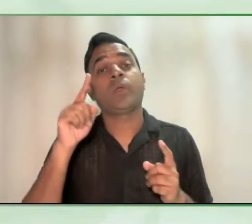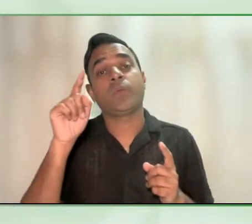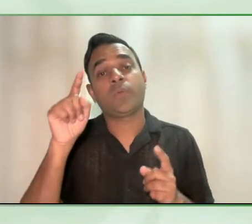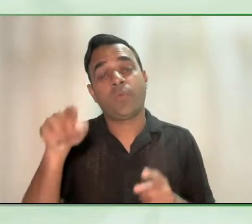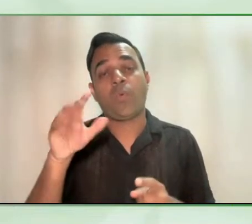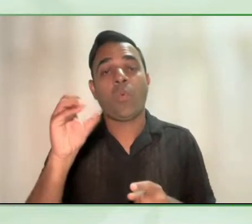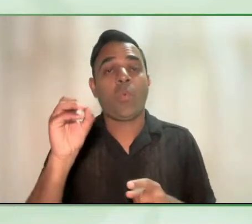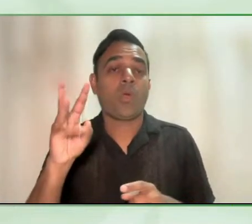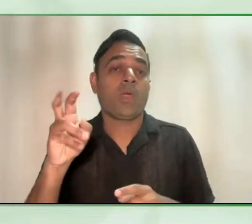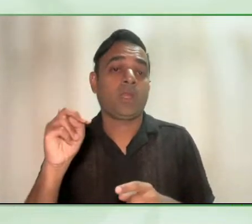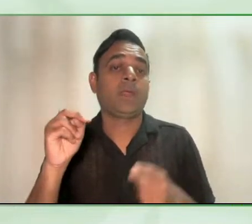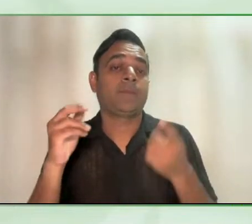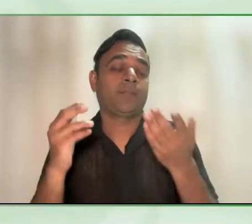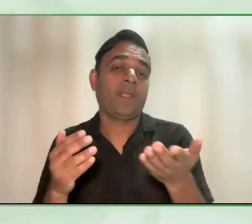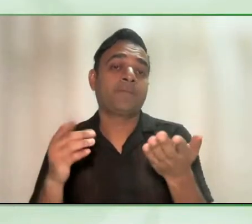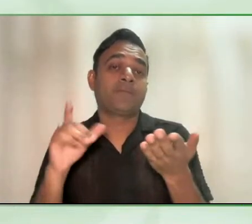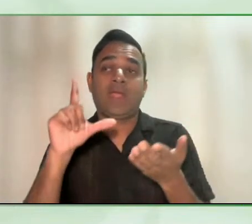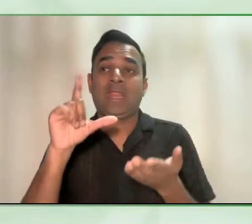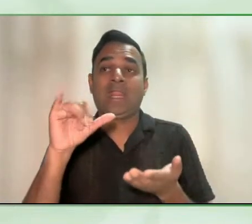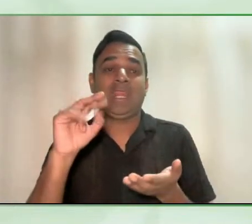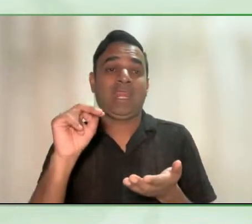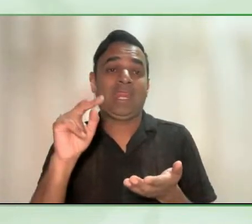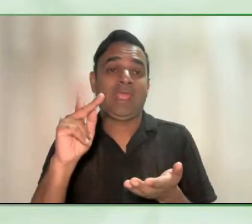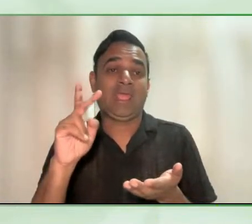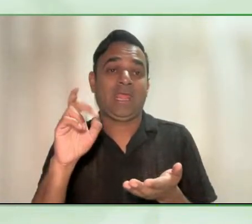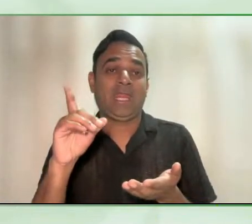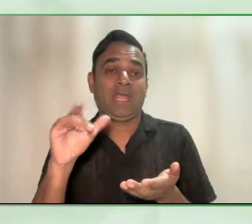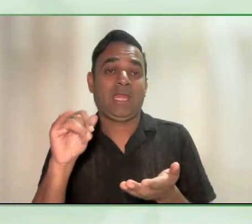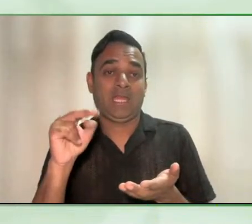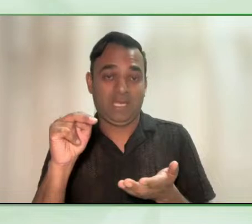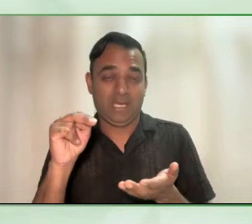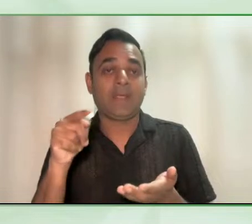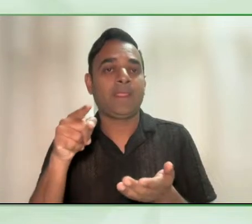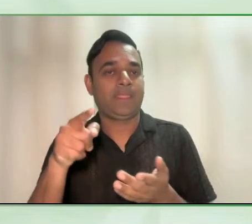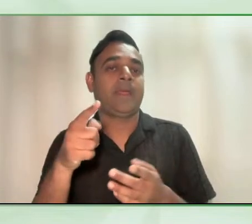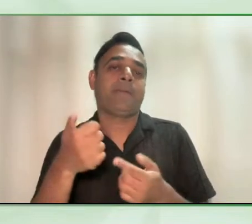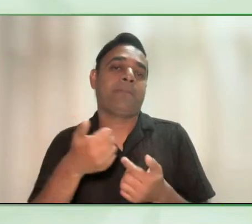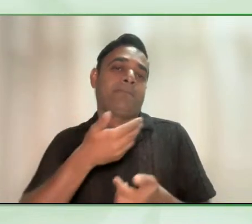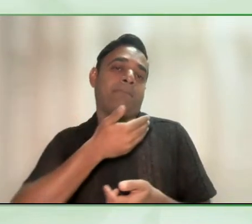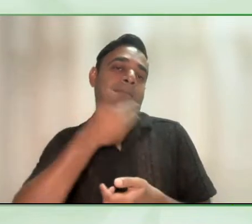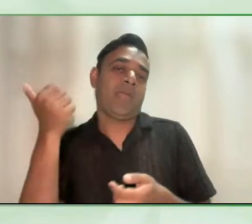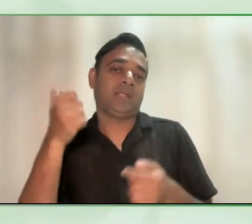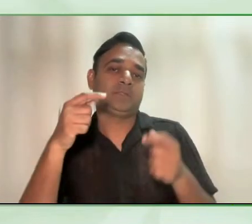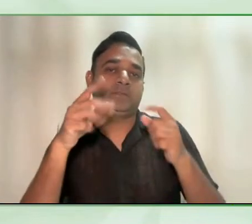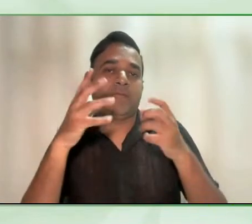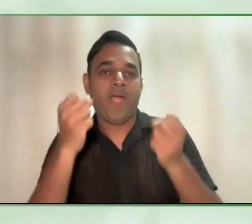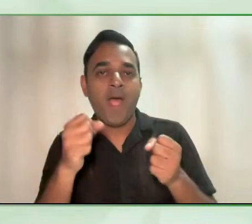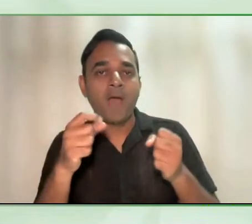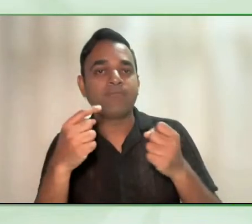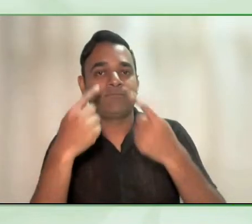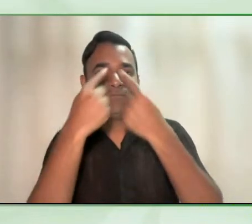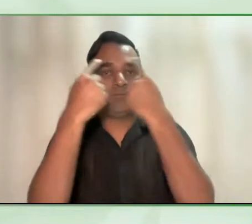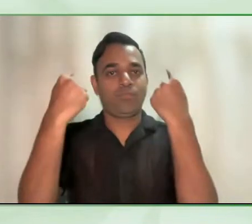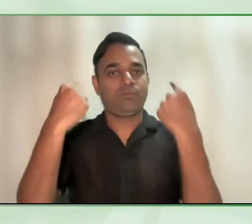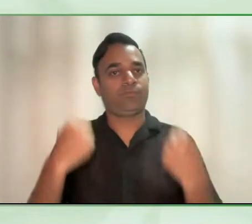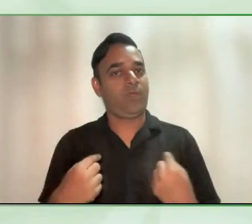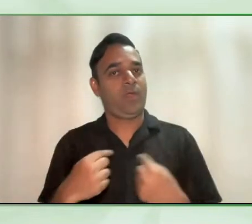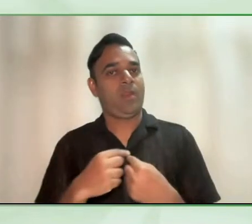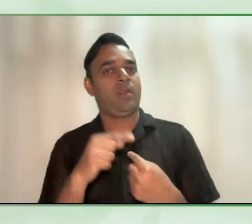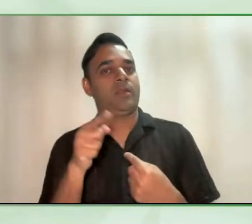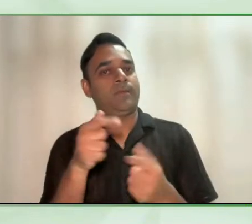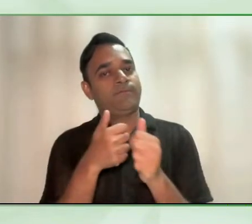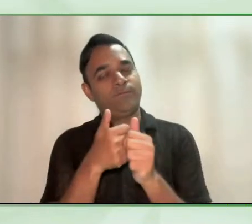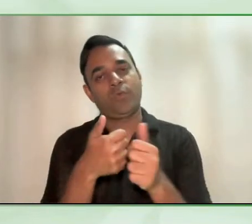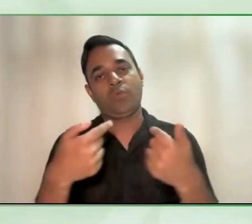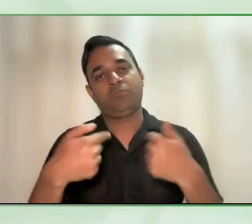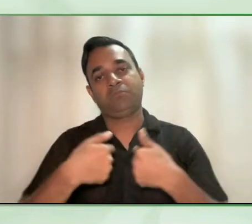and practice that I'm engaged with, and we'll be, of course, developing that throughout the next year.